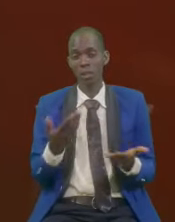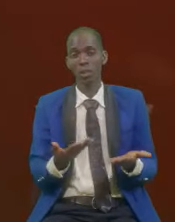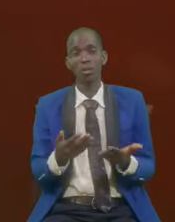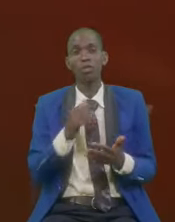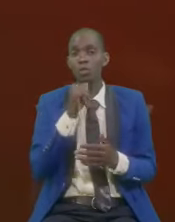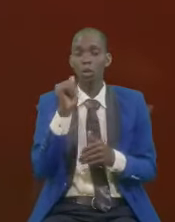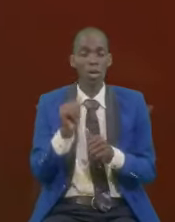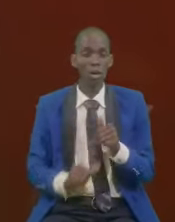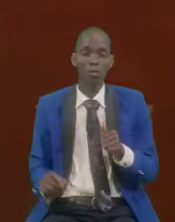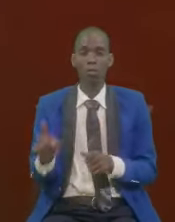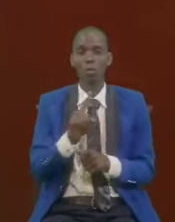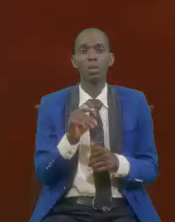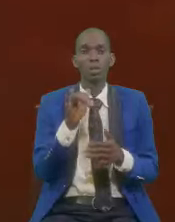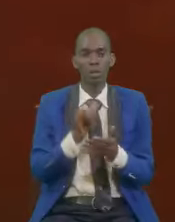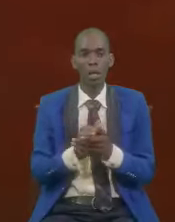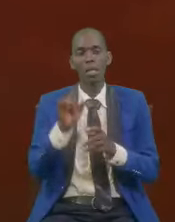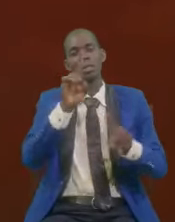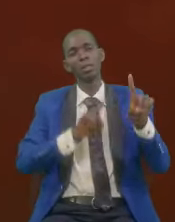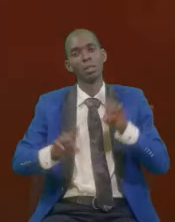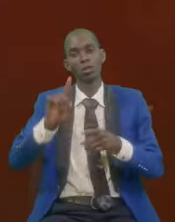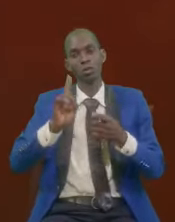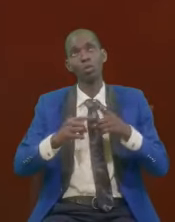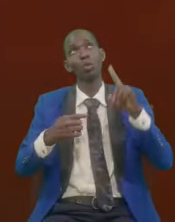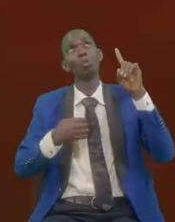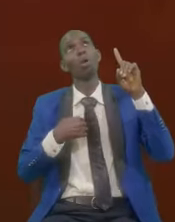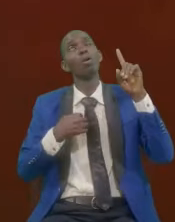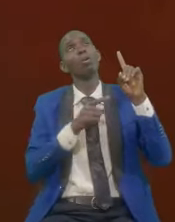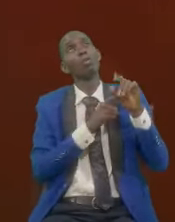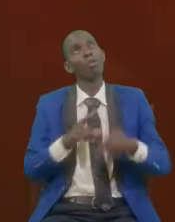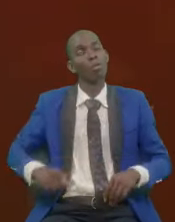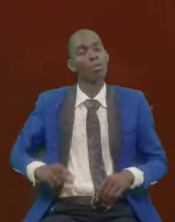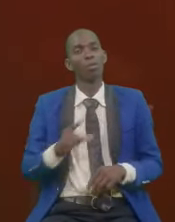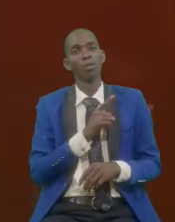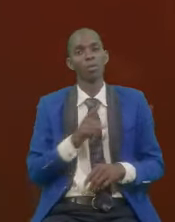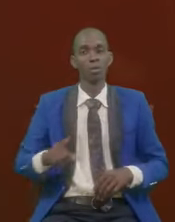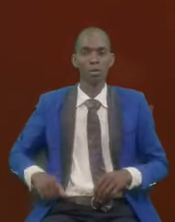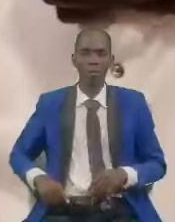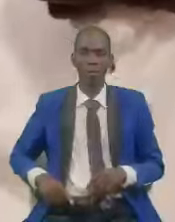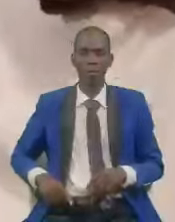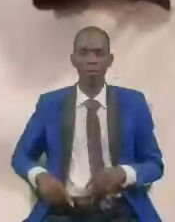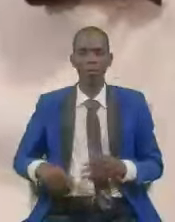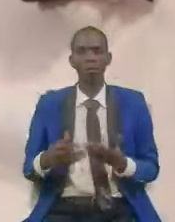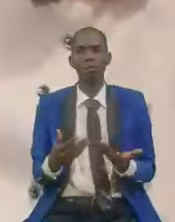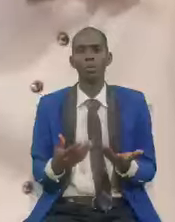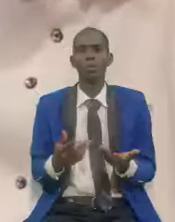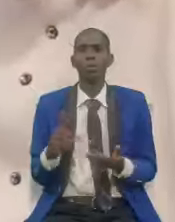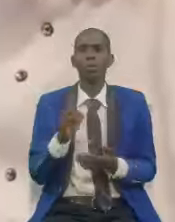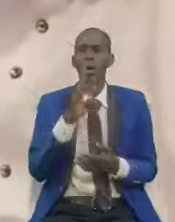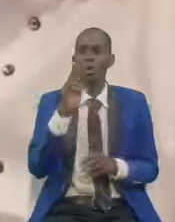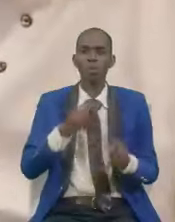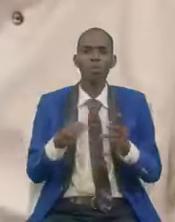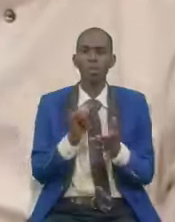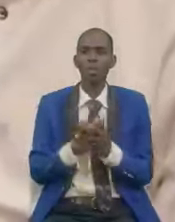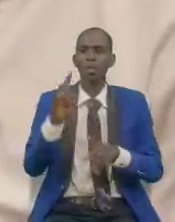everyone that says unto me, Lord, Lord. Well, the people that say, Lord,